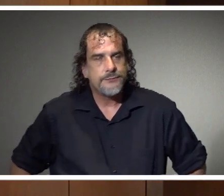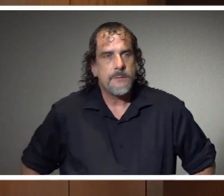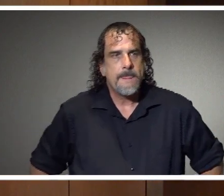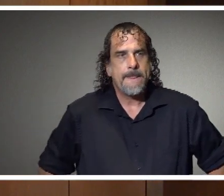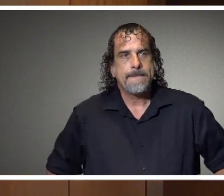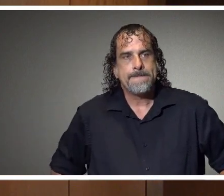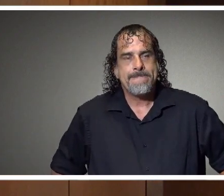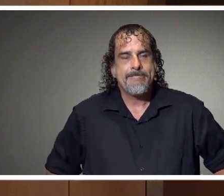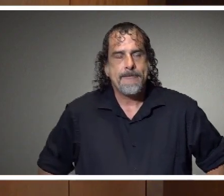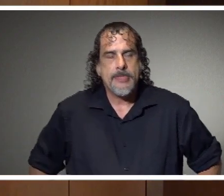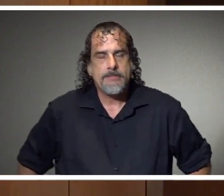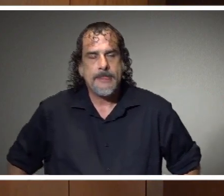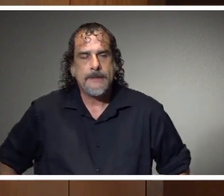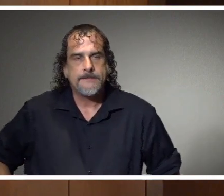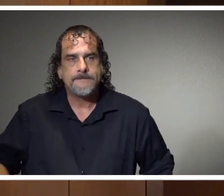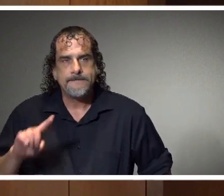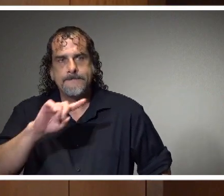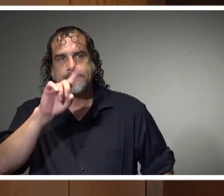question. Great. Dave?